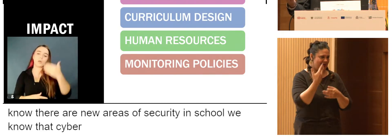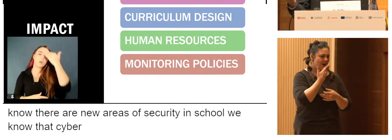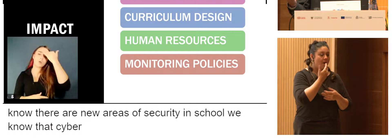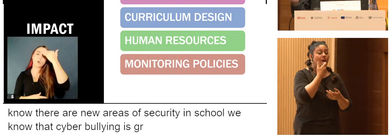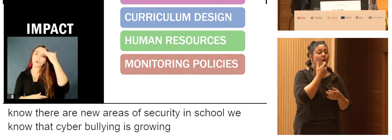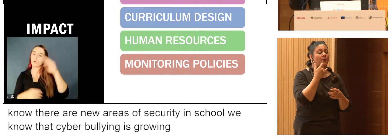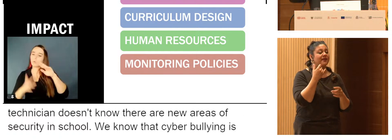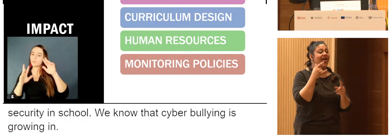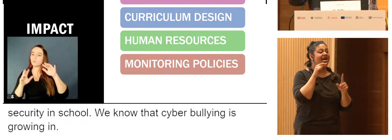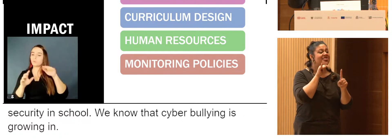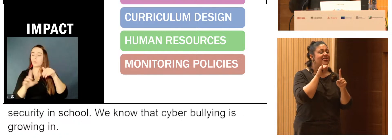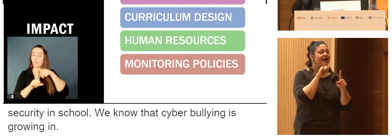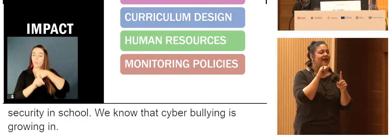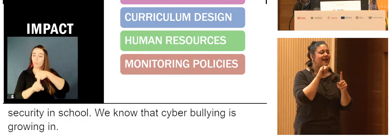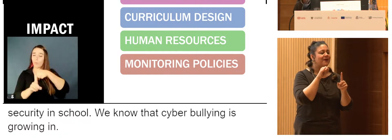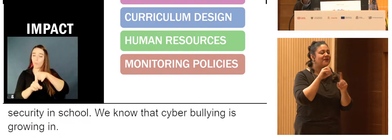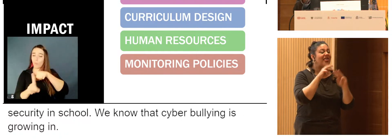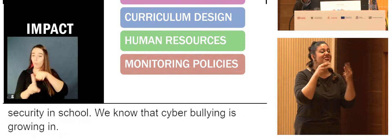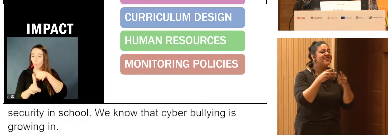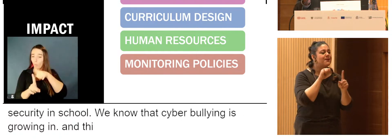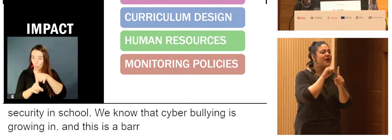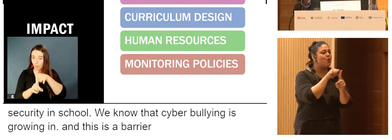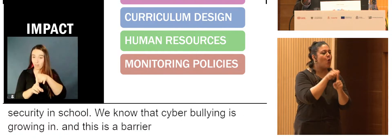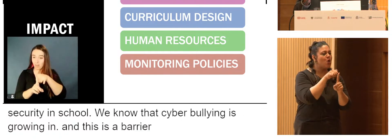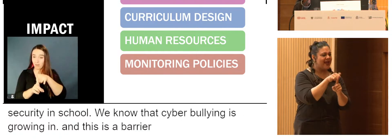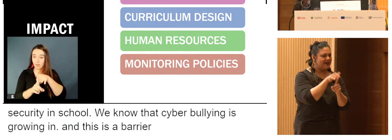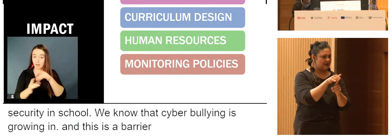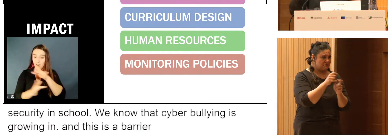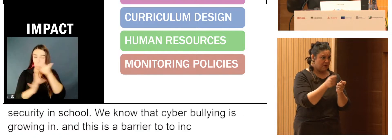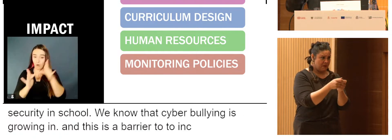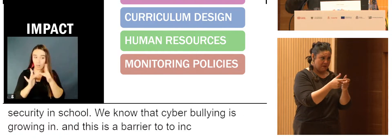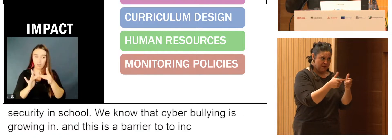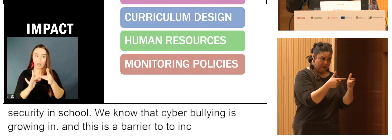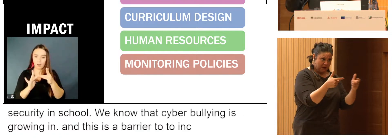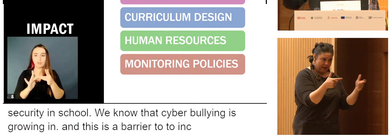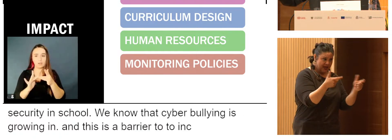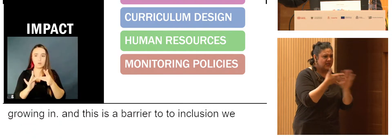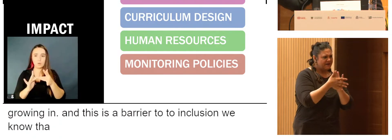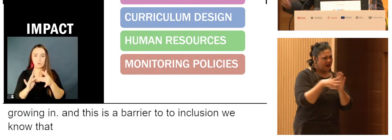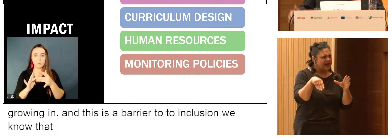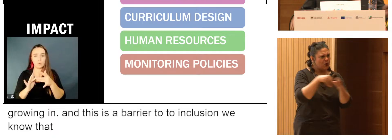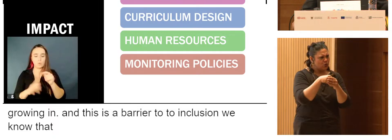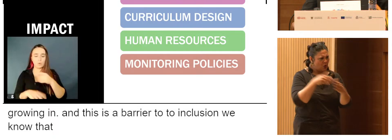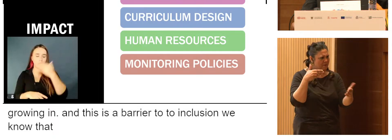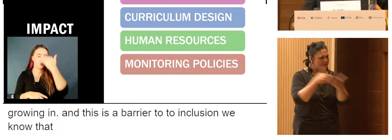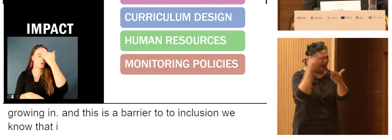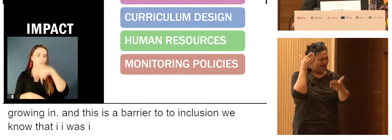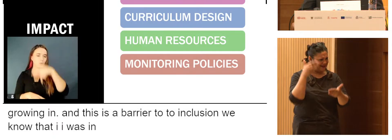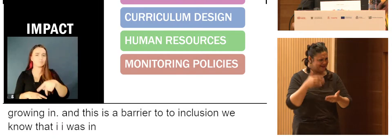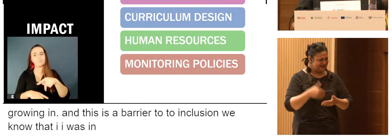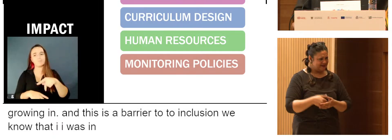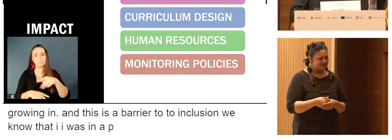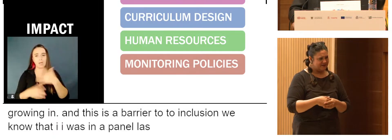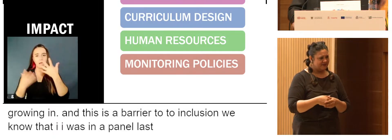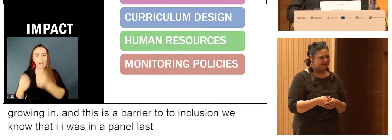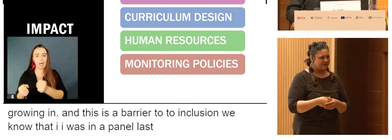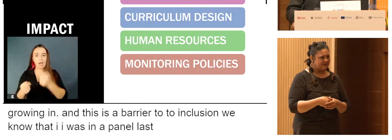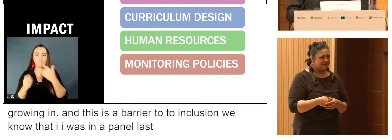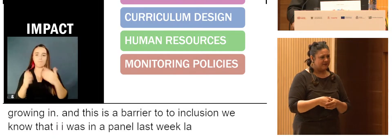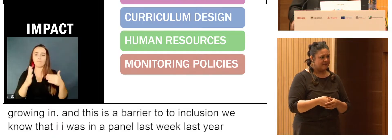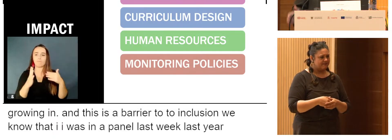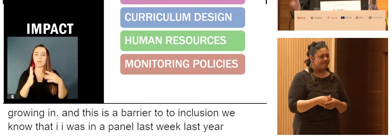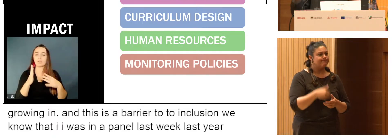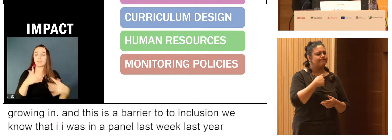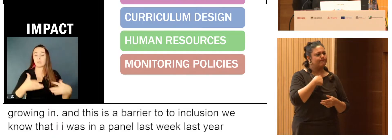the schools, and this is a barrier to inclusion. We know that I was in a panel last year in